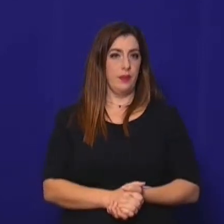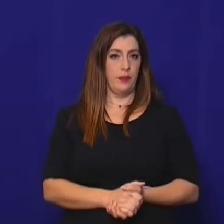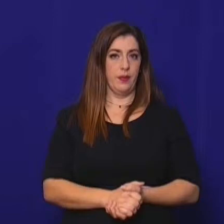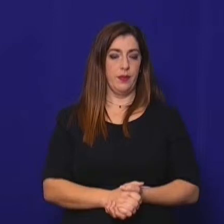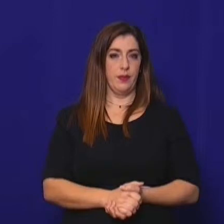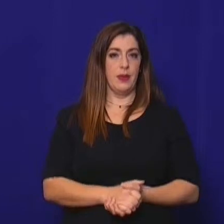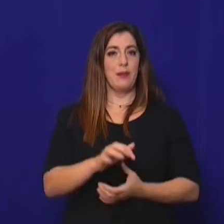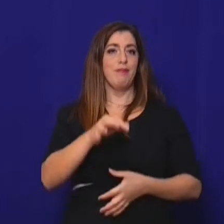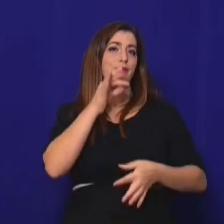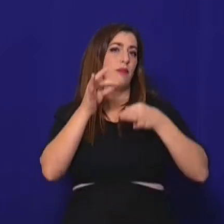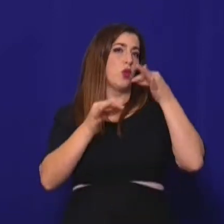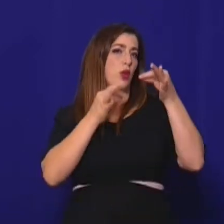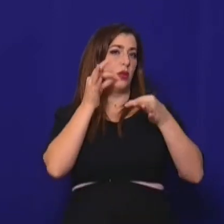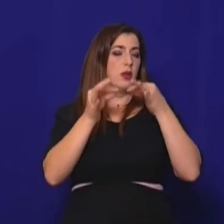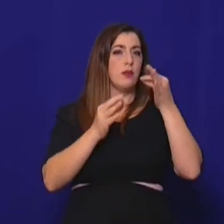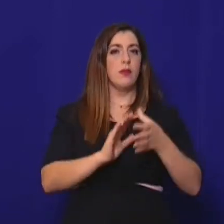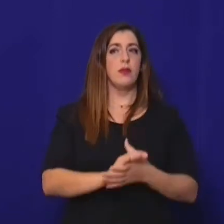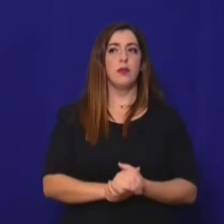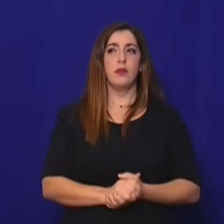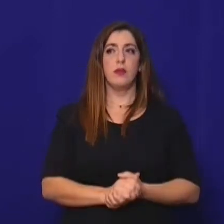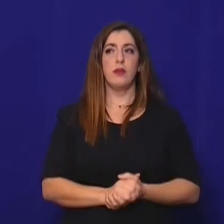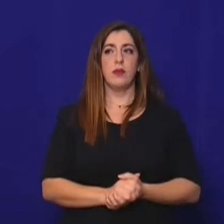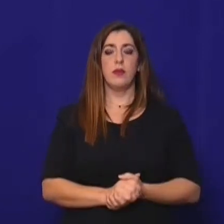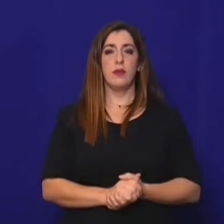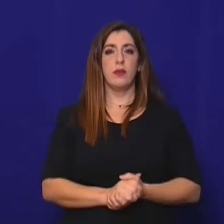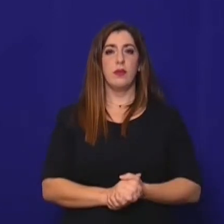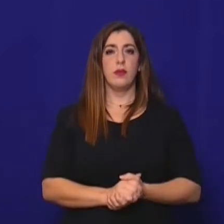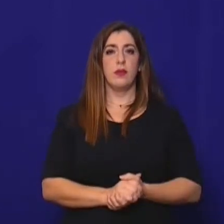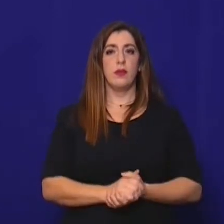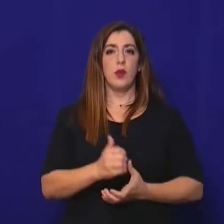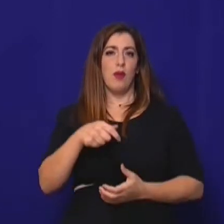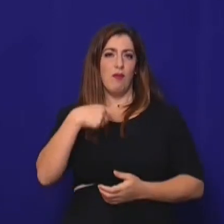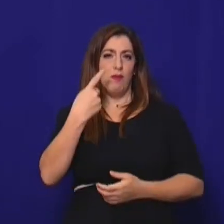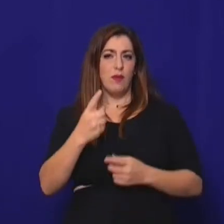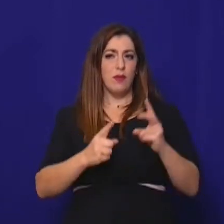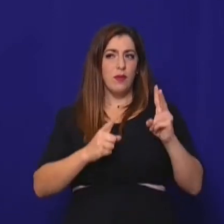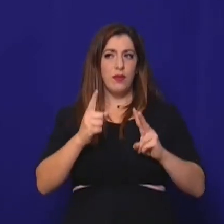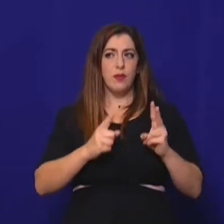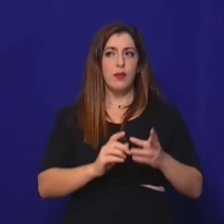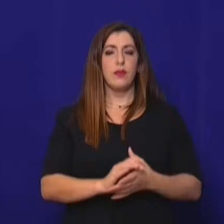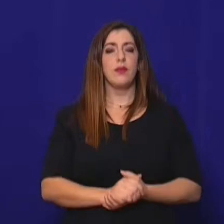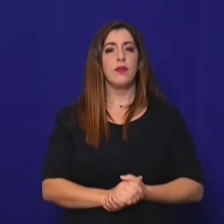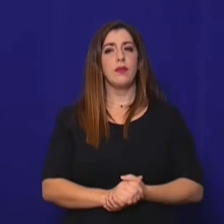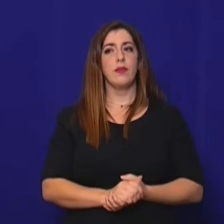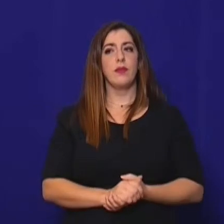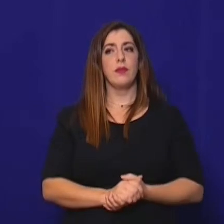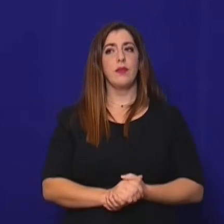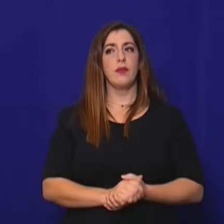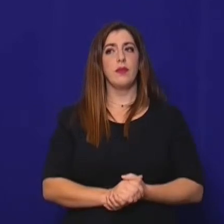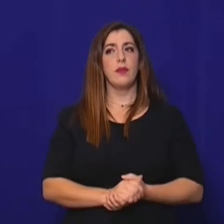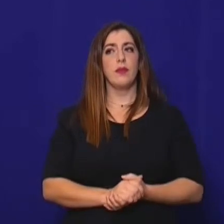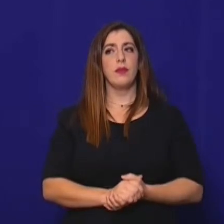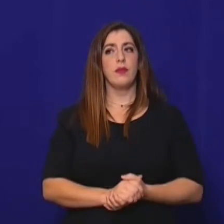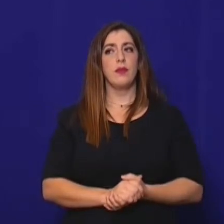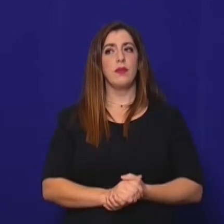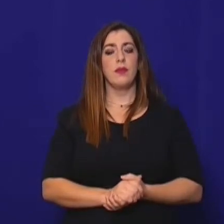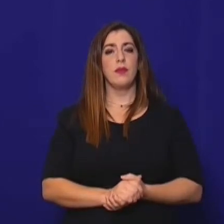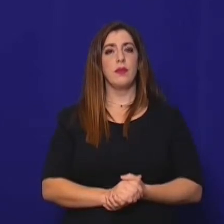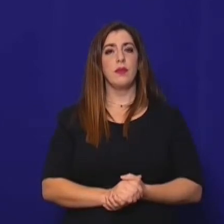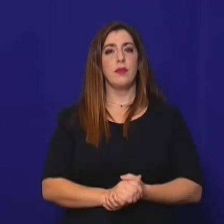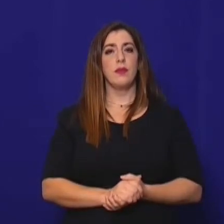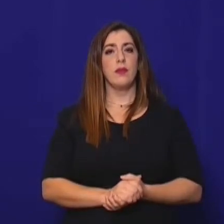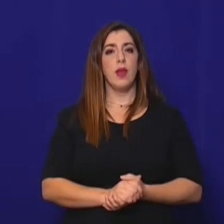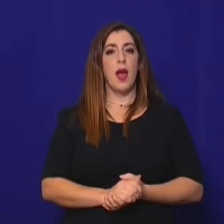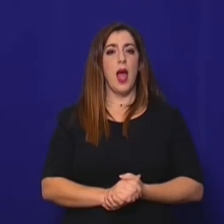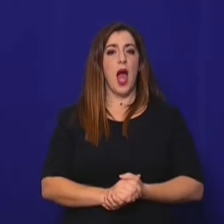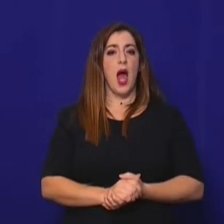Naddu għal mistoqsijiet. Good afternoon, Professor Gauci. I'm Laura Calleja from the Malta Today. The opposition has raised